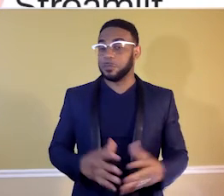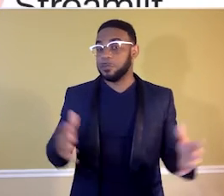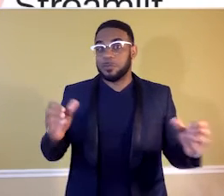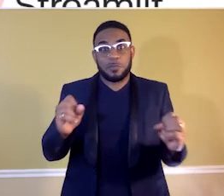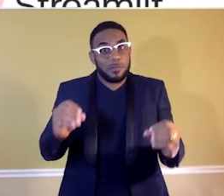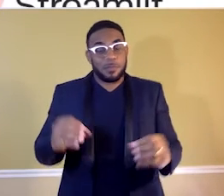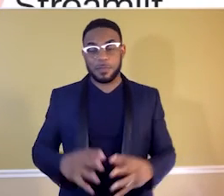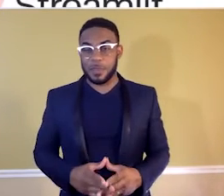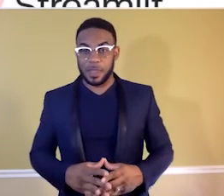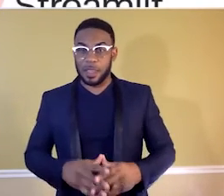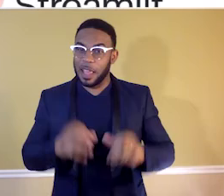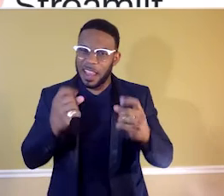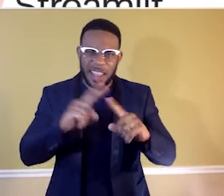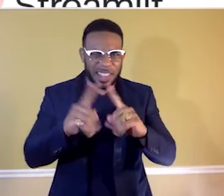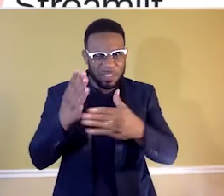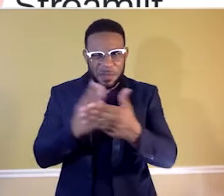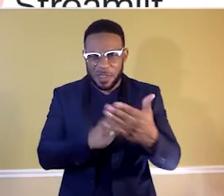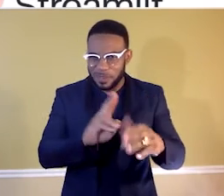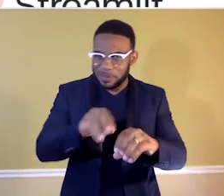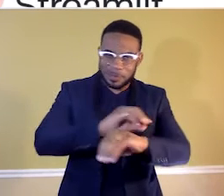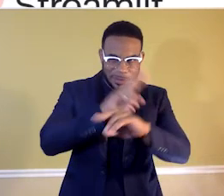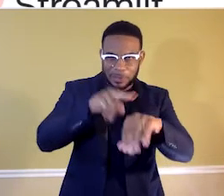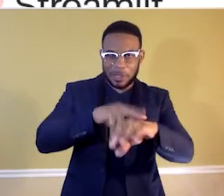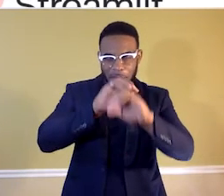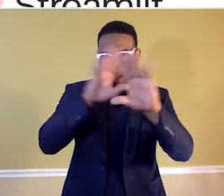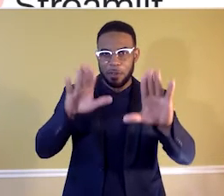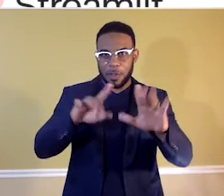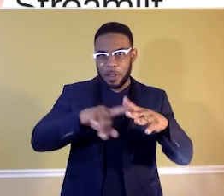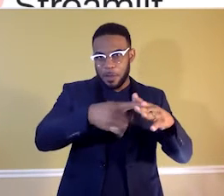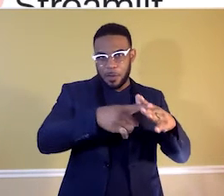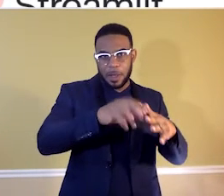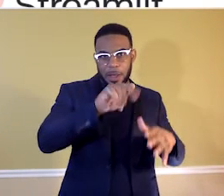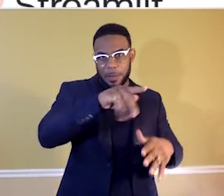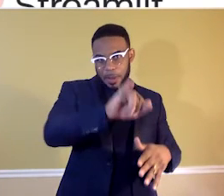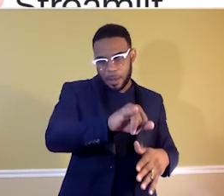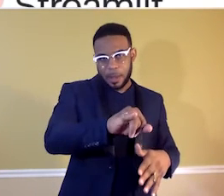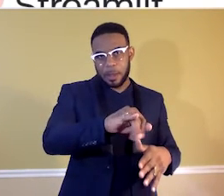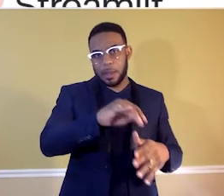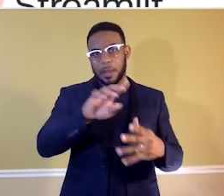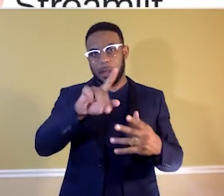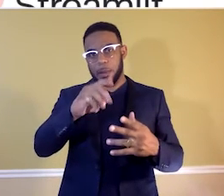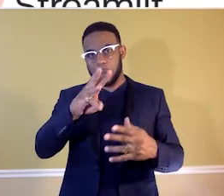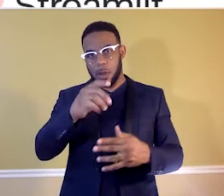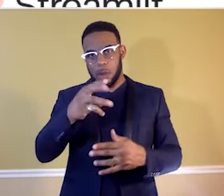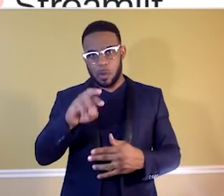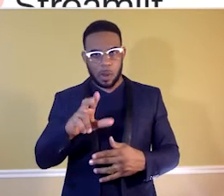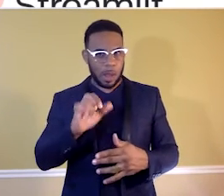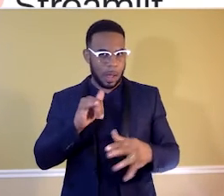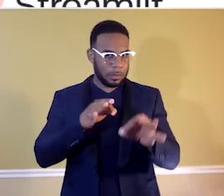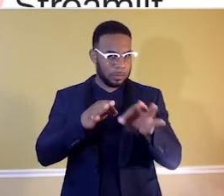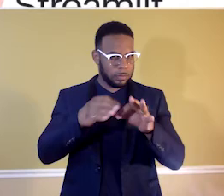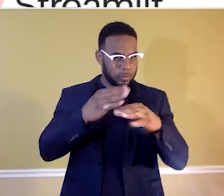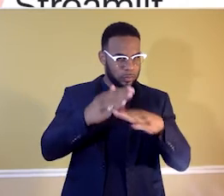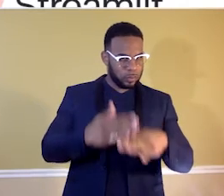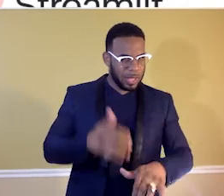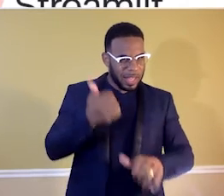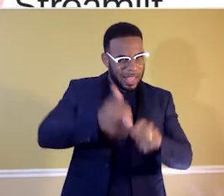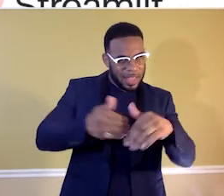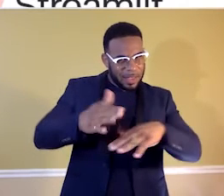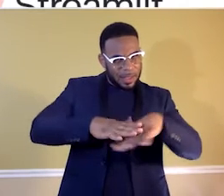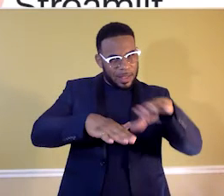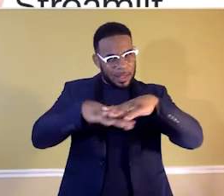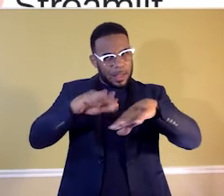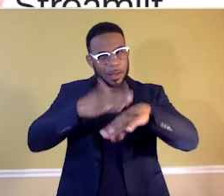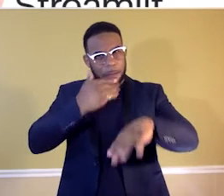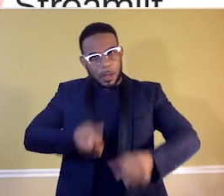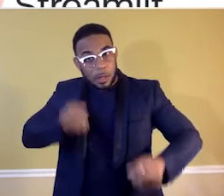So there's a lot of pieces, obviously. The front end is the API and is actually the blog layer. So I'm going to kind of break down each of these layers to get a